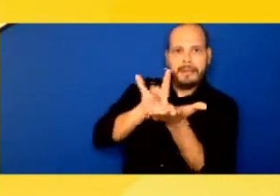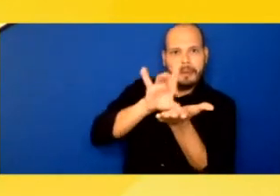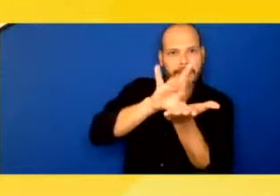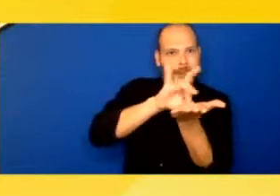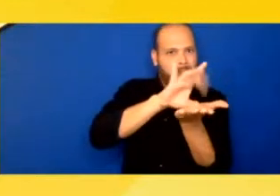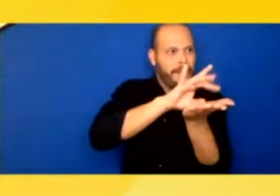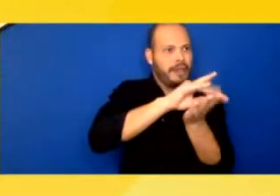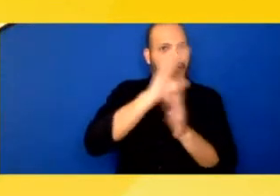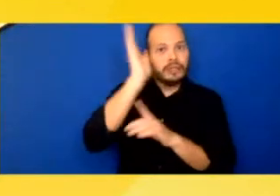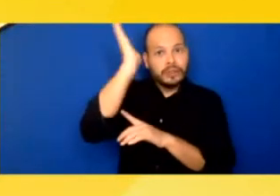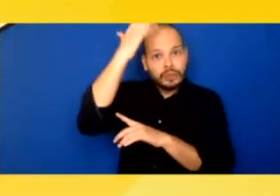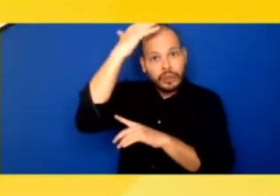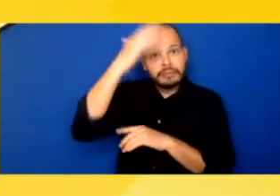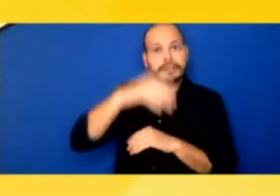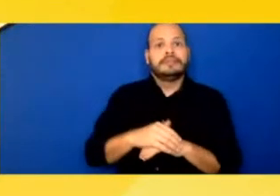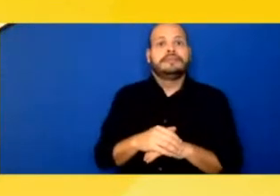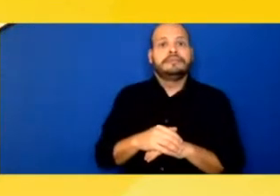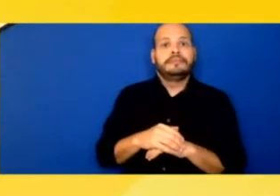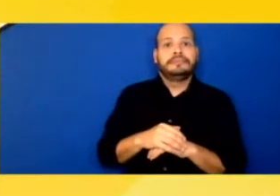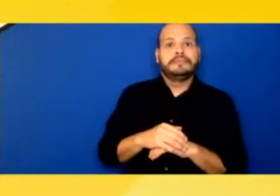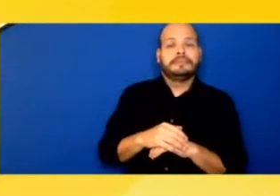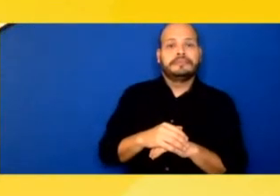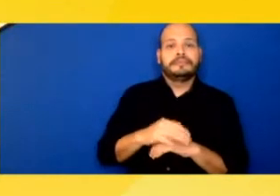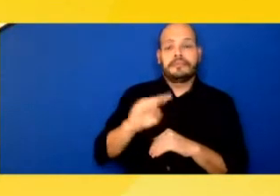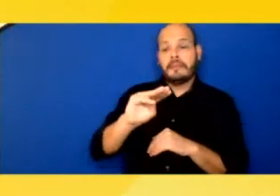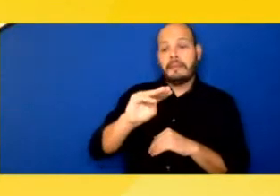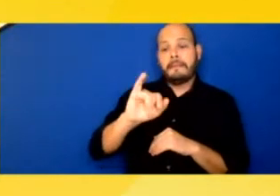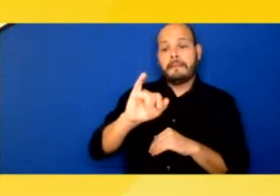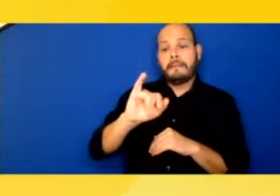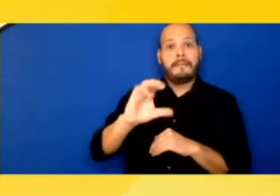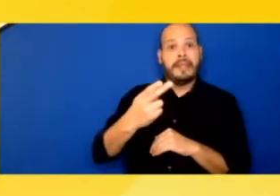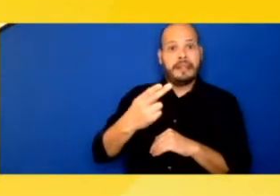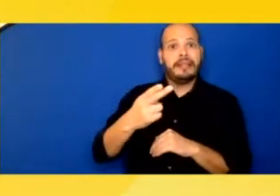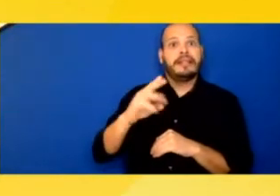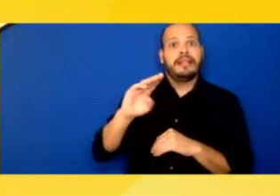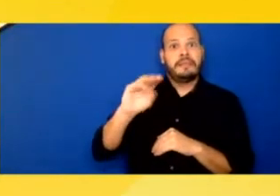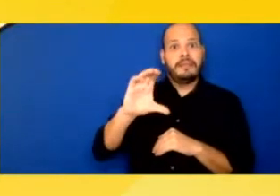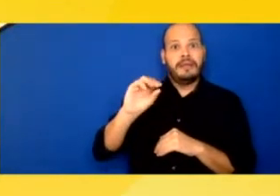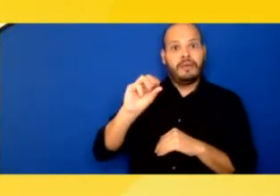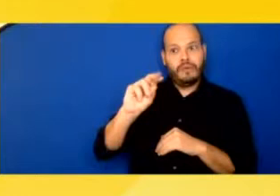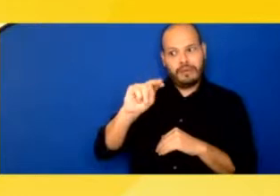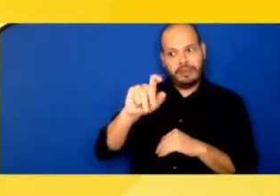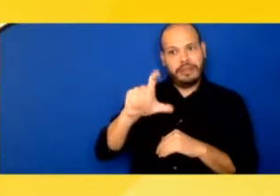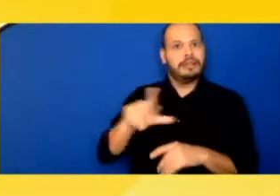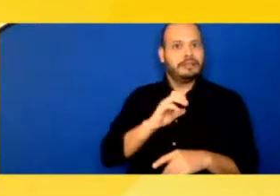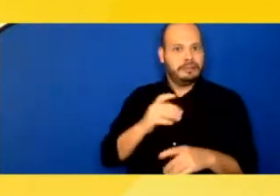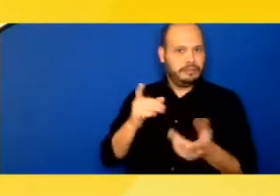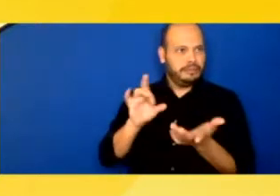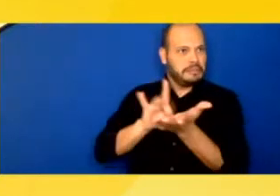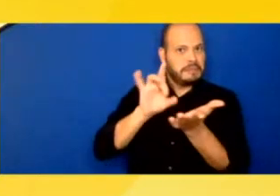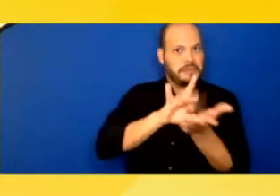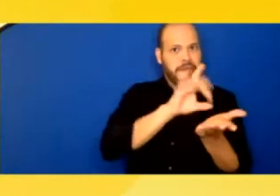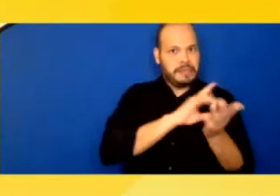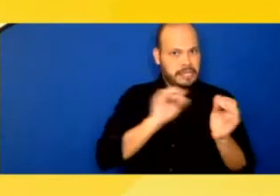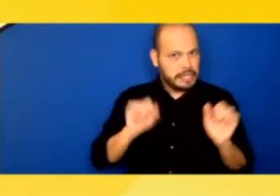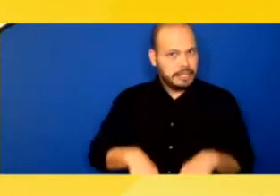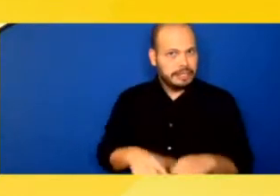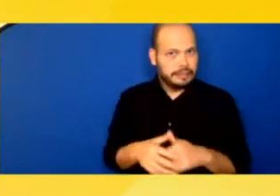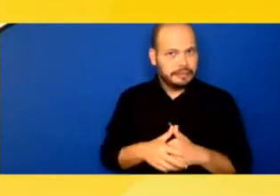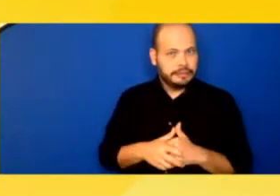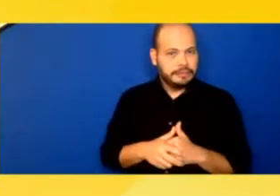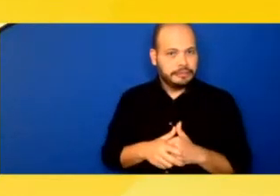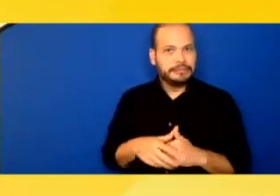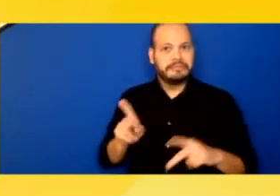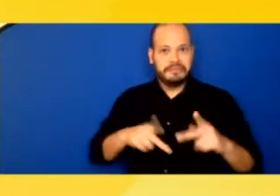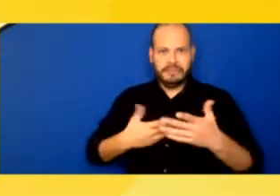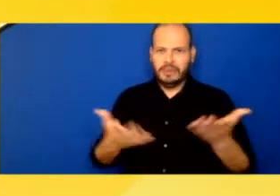don't have to take this. Mm-hmm. And there comes a time, even in faith, that we must not simply ask God to fix it. We must